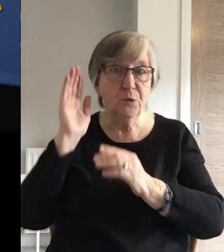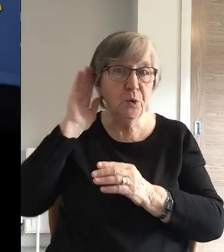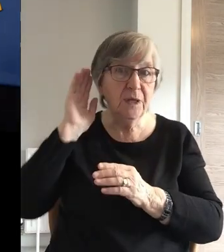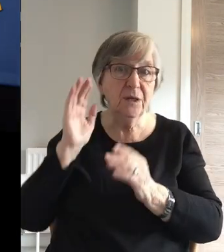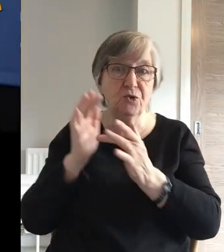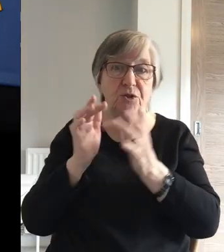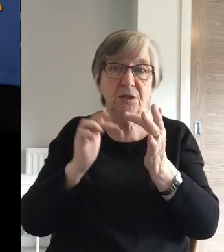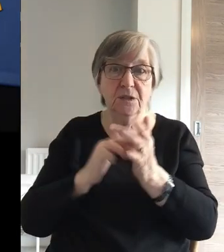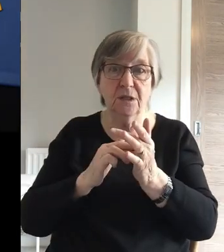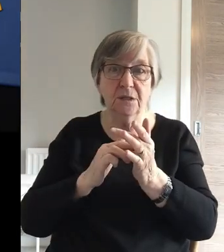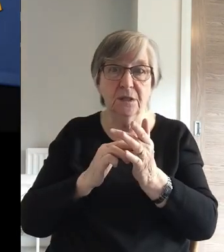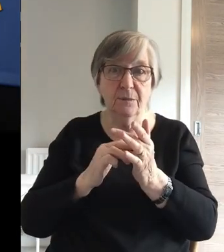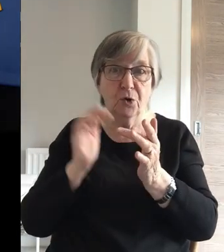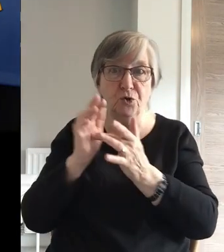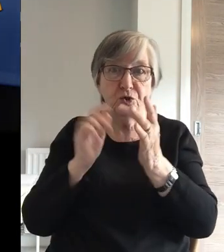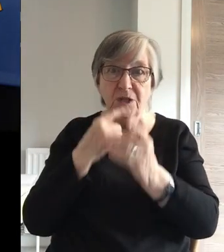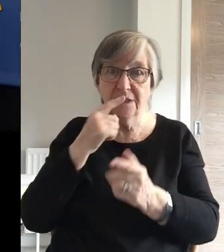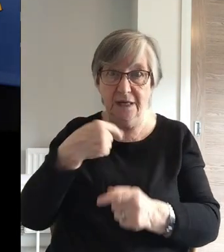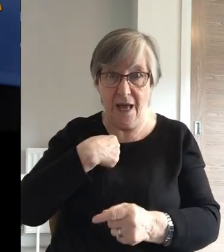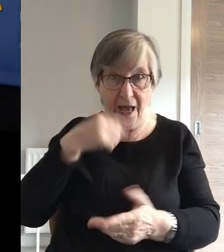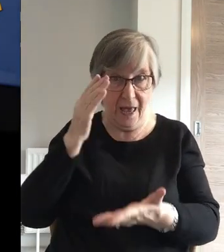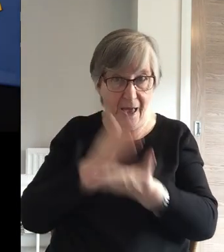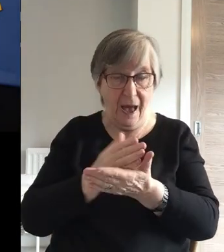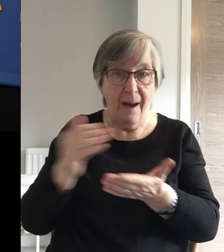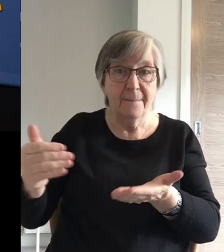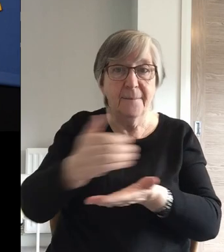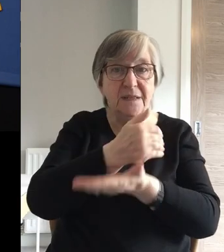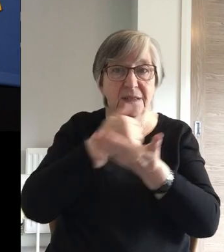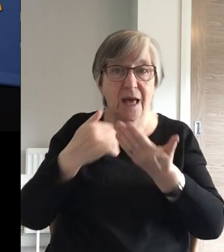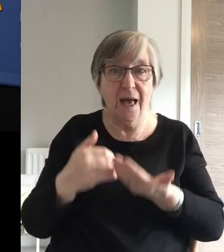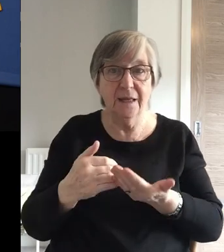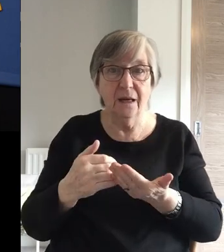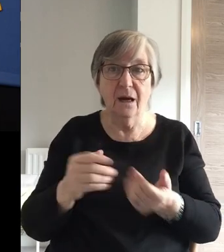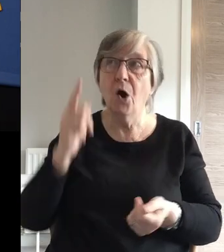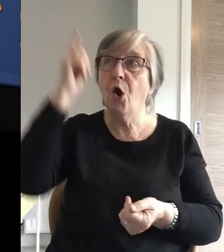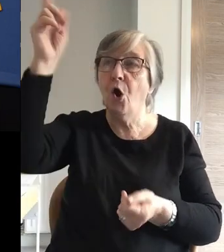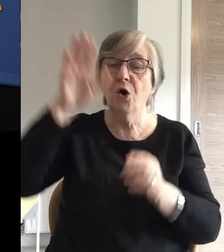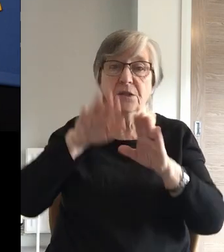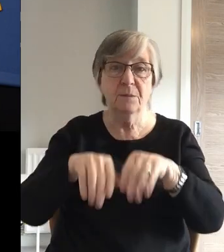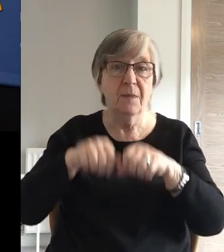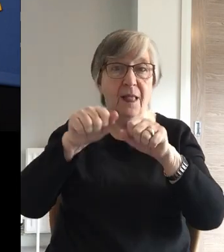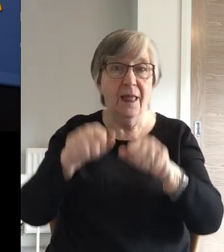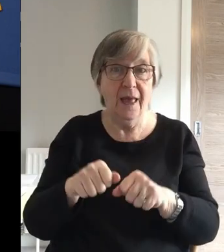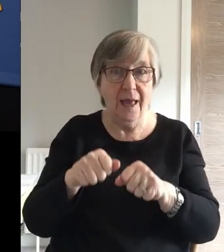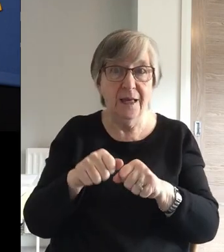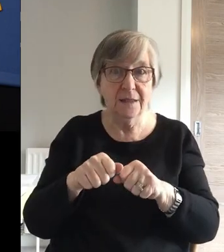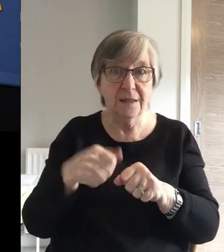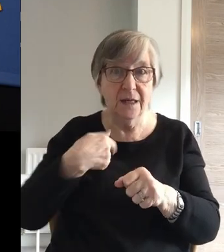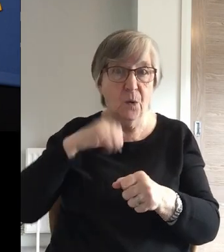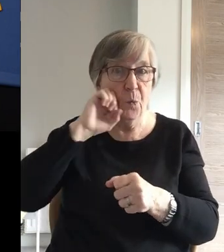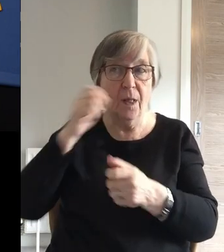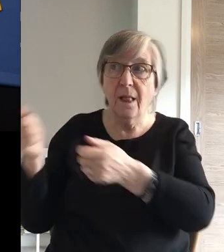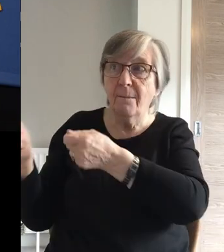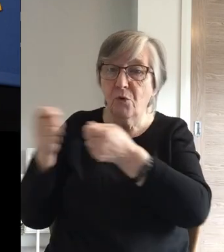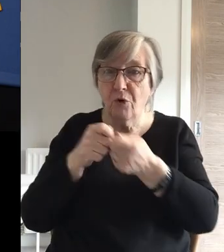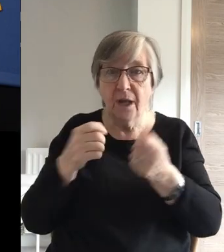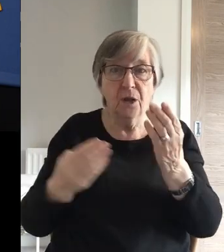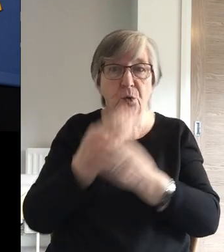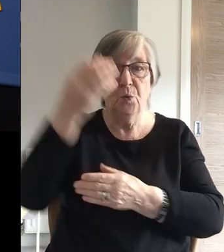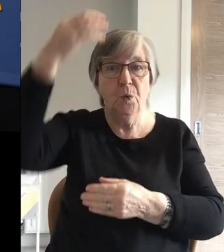was claiming to be the Messiah, the God's anointed, the agent, the one who was bringing in the kingdom of